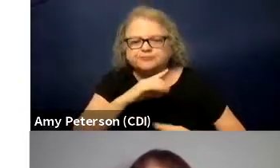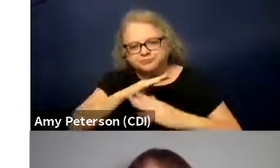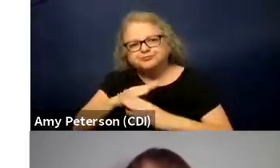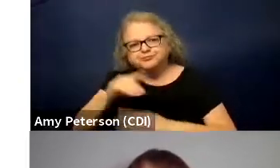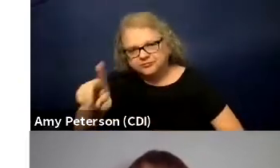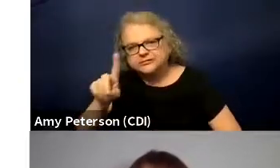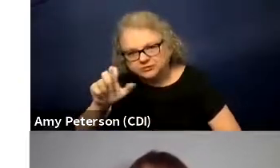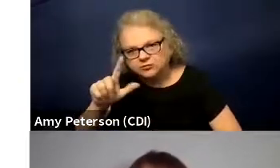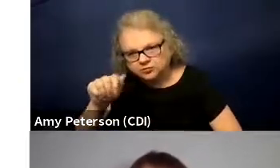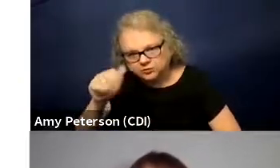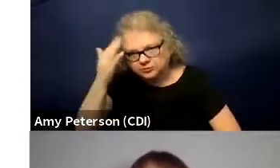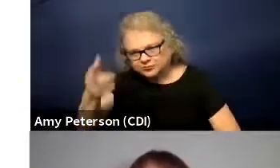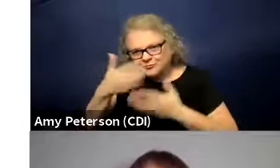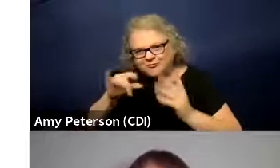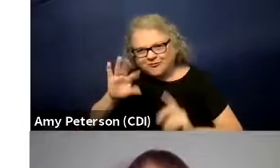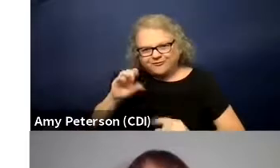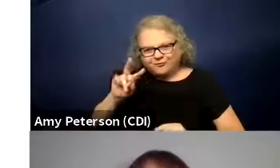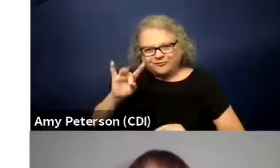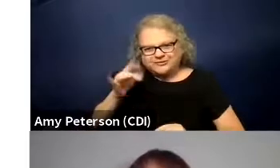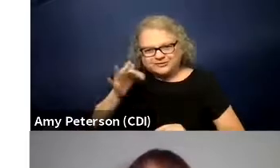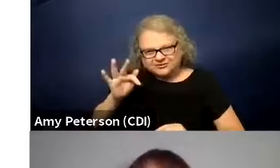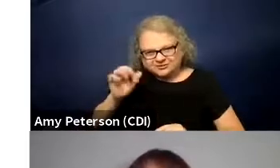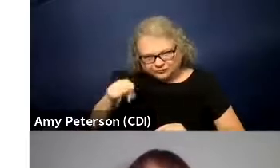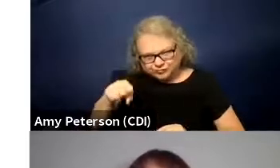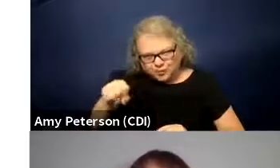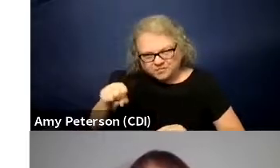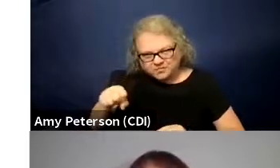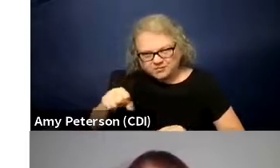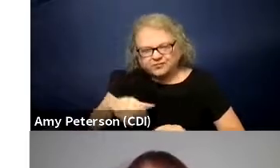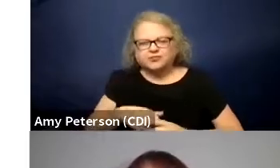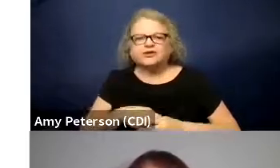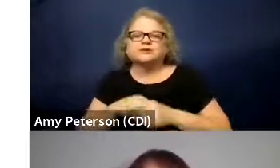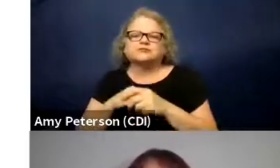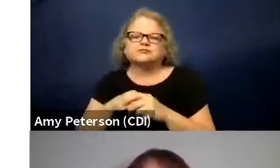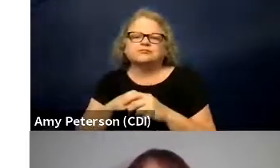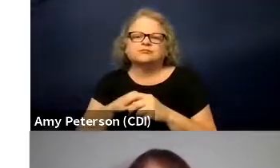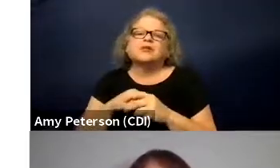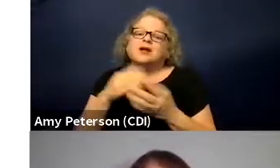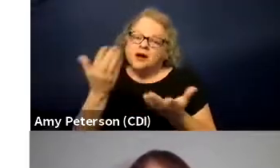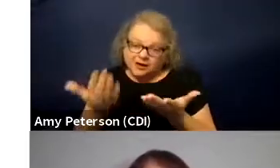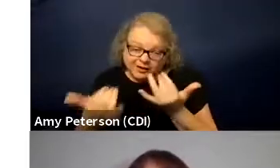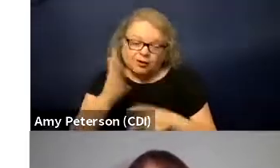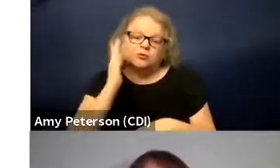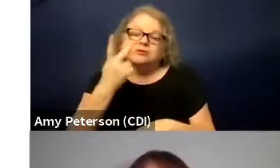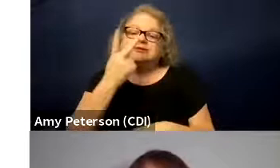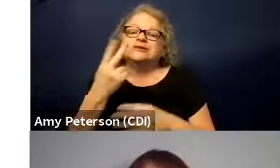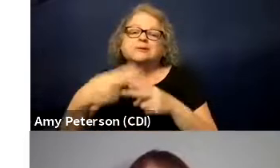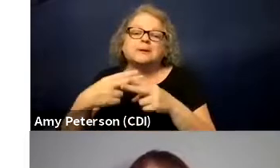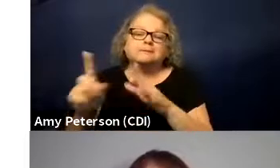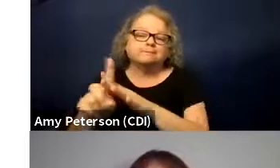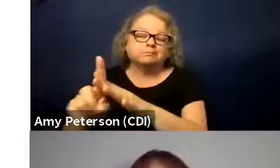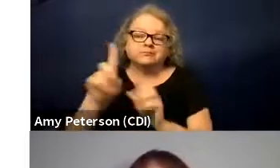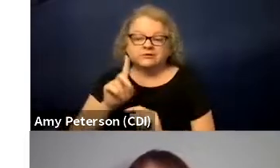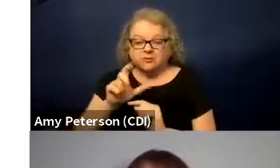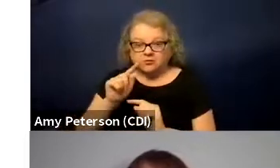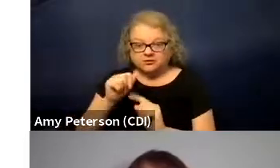about some other variants. There's one called Lambda. There's one called Mu. There are other